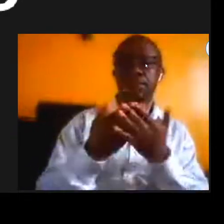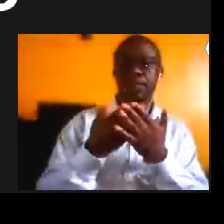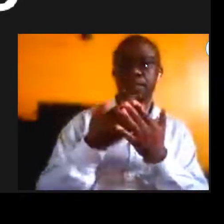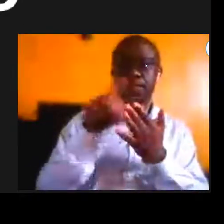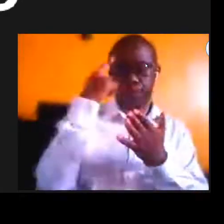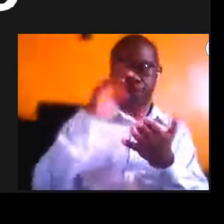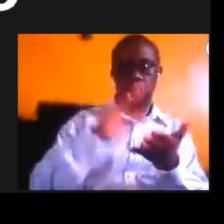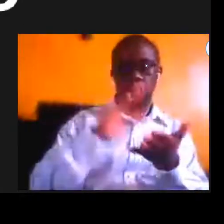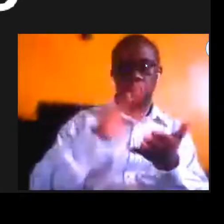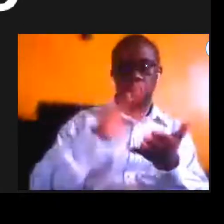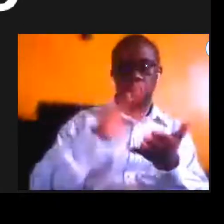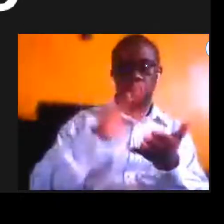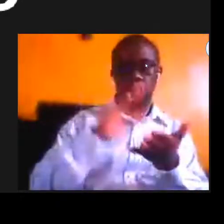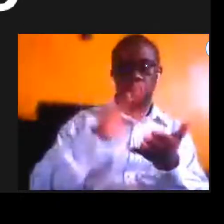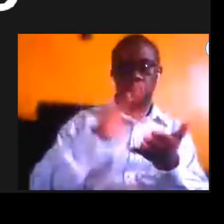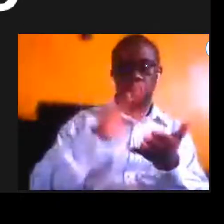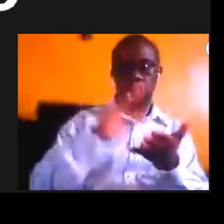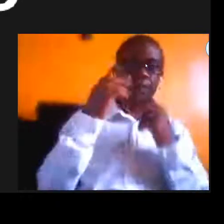the